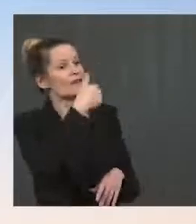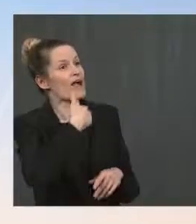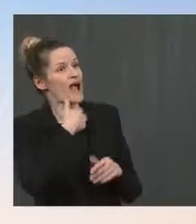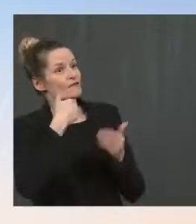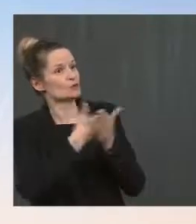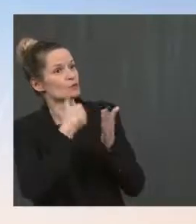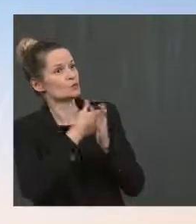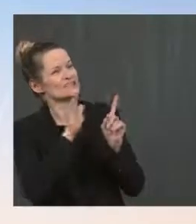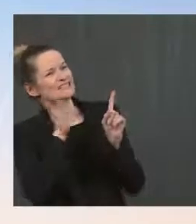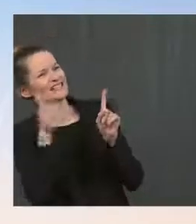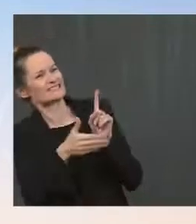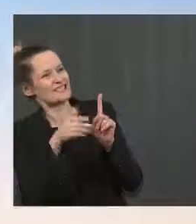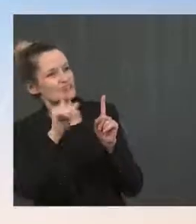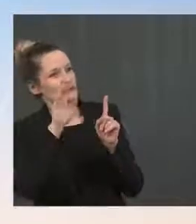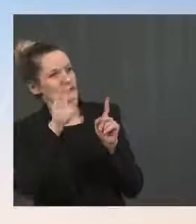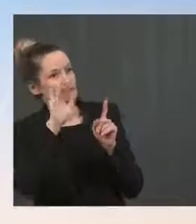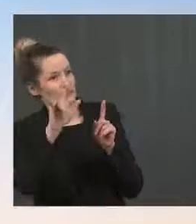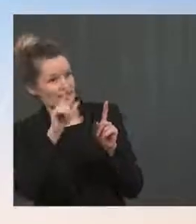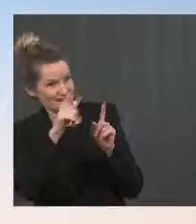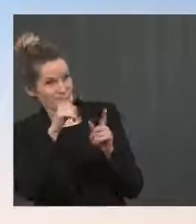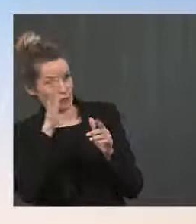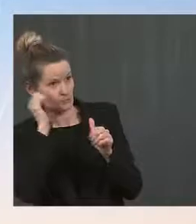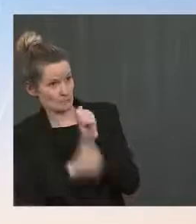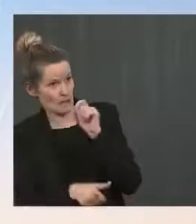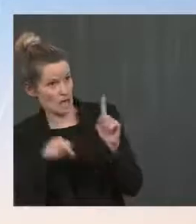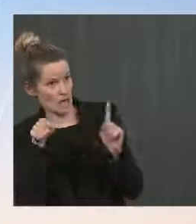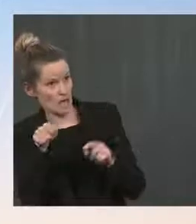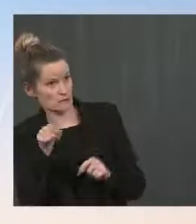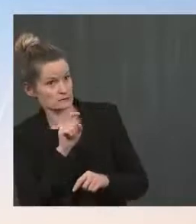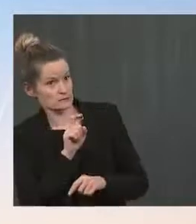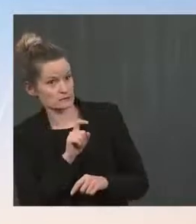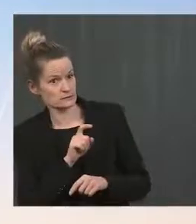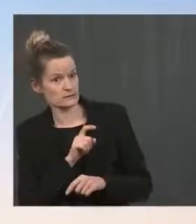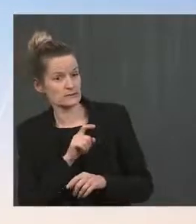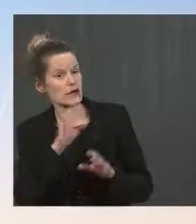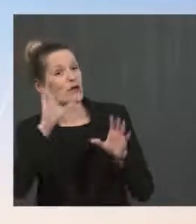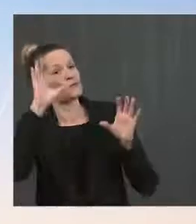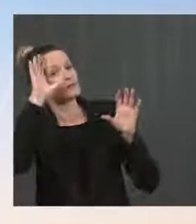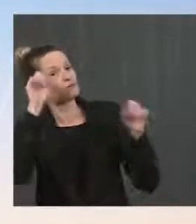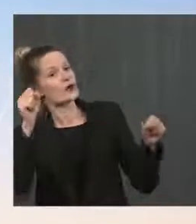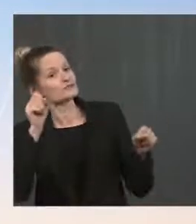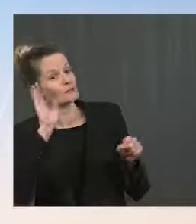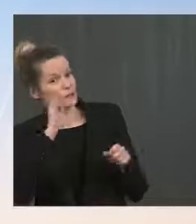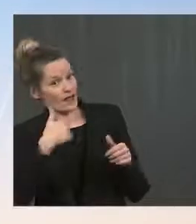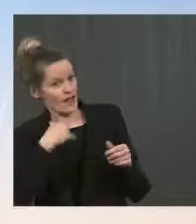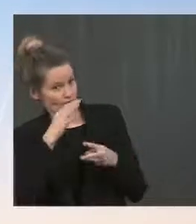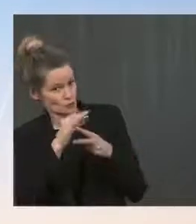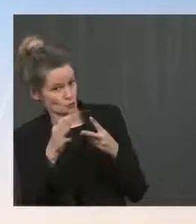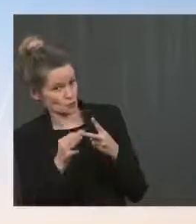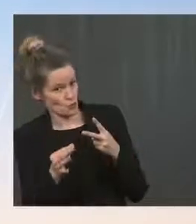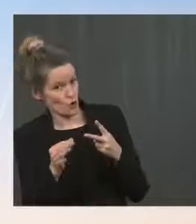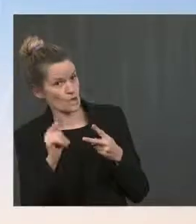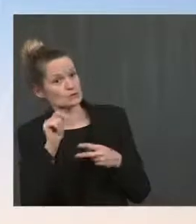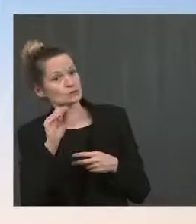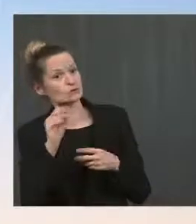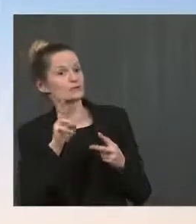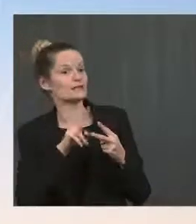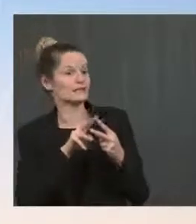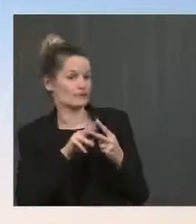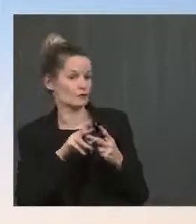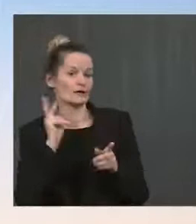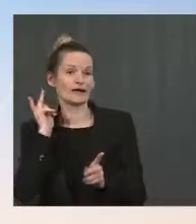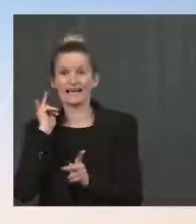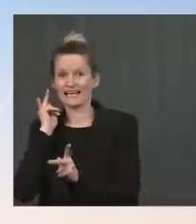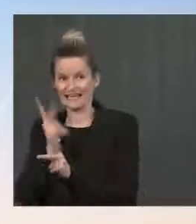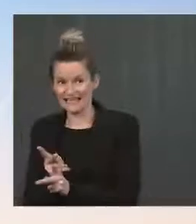Democratic lawmakers will ultimately have to make a choice between expanding Medicare benefits and shoring up the Affordable Care Act, particularly to stay under the